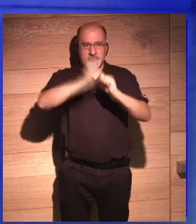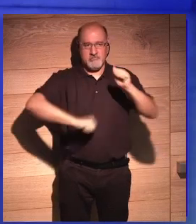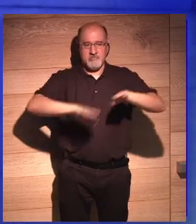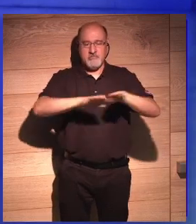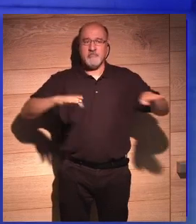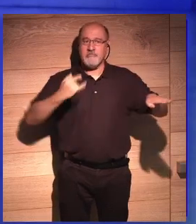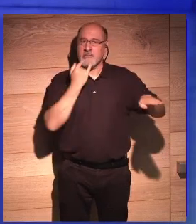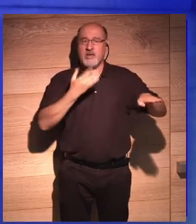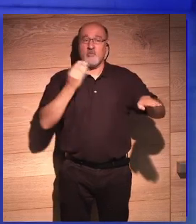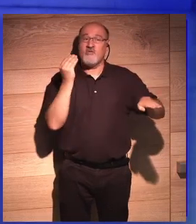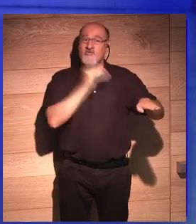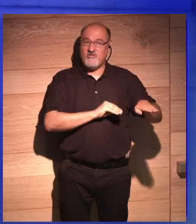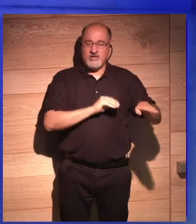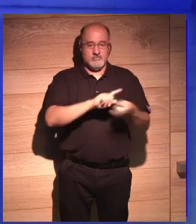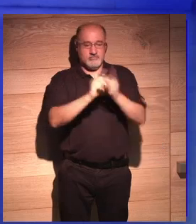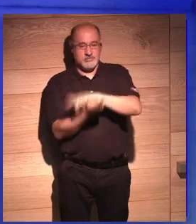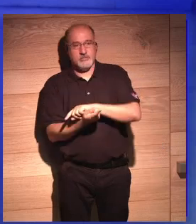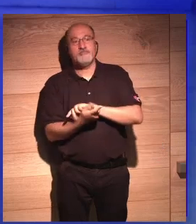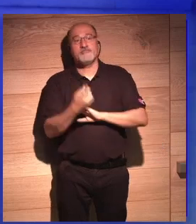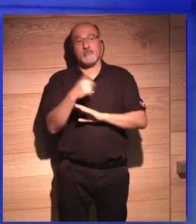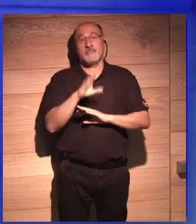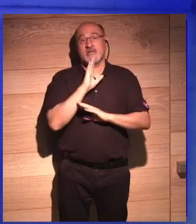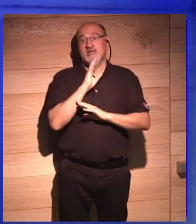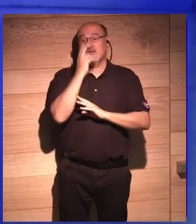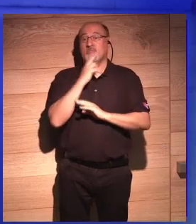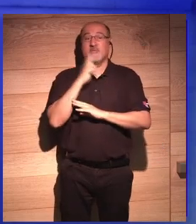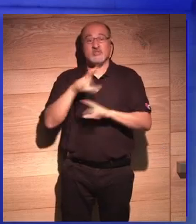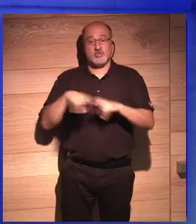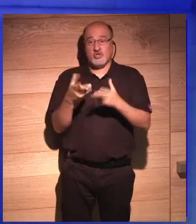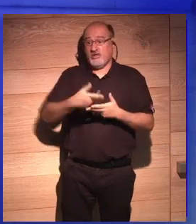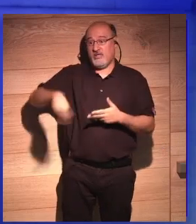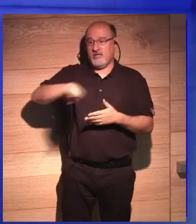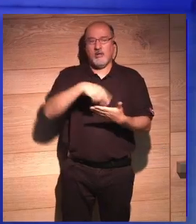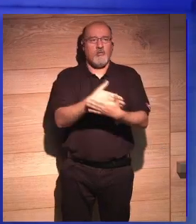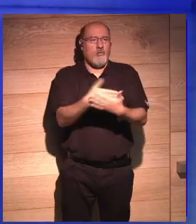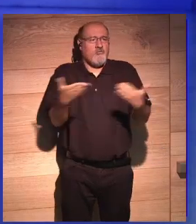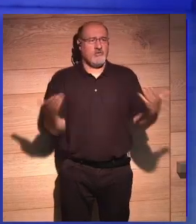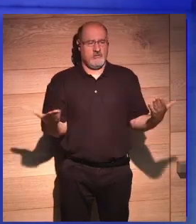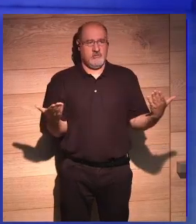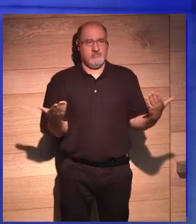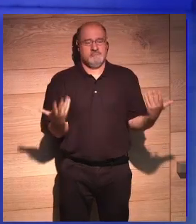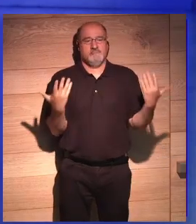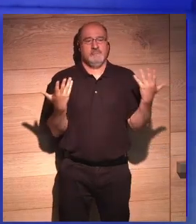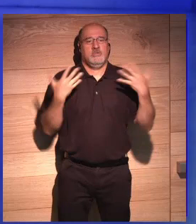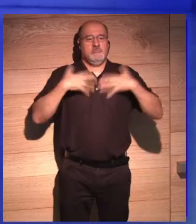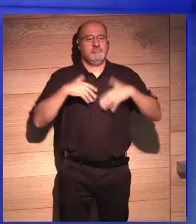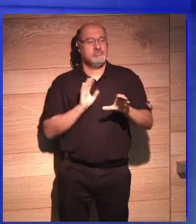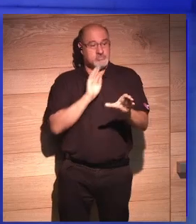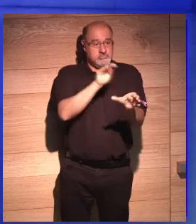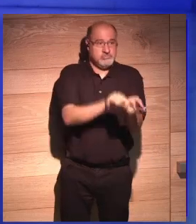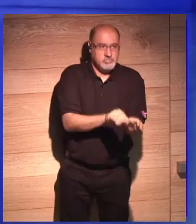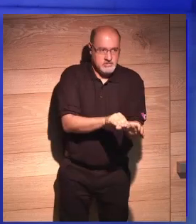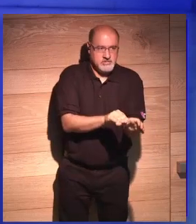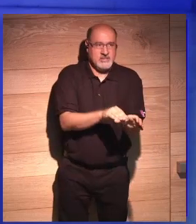social contracts, building confidence that allows people to explore and engage in the work without feeling